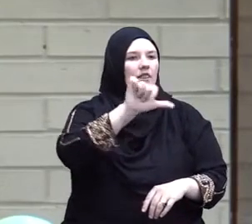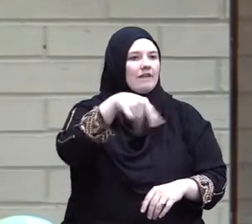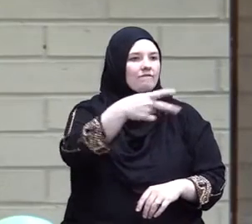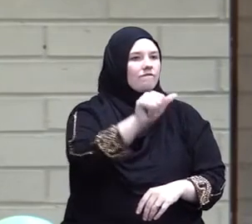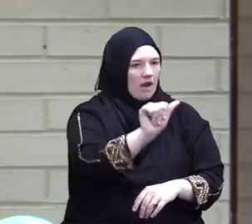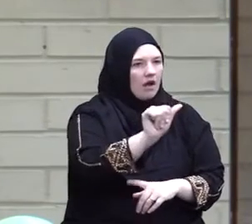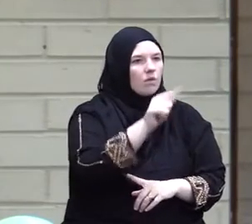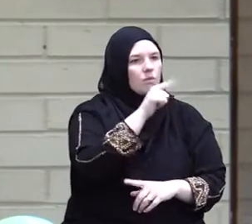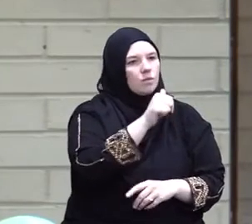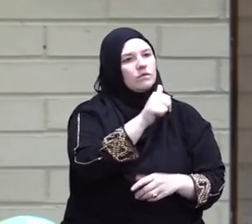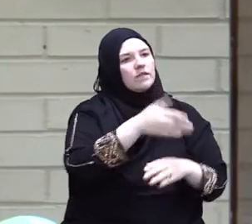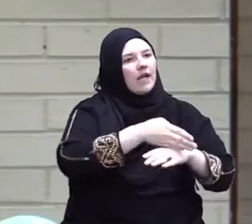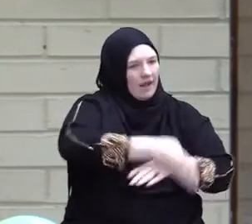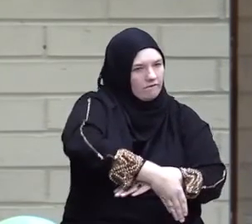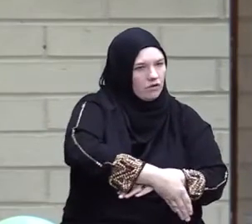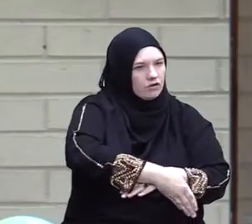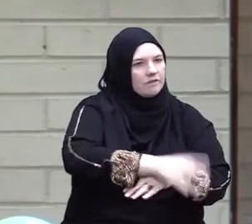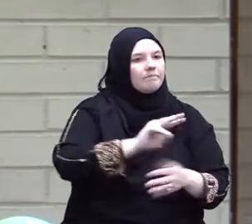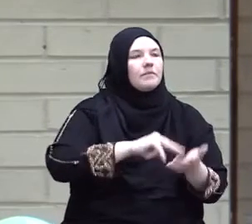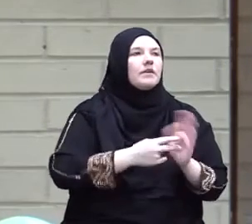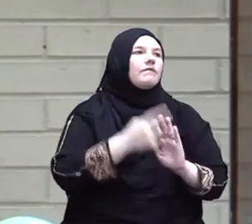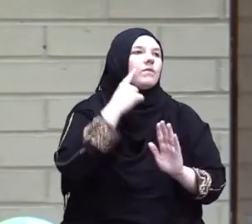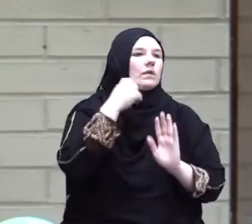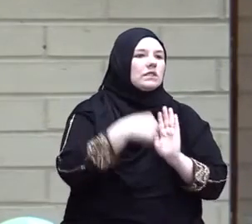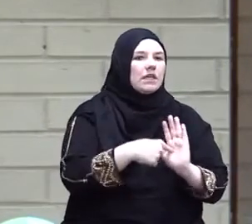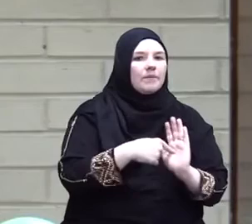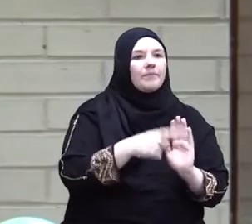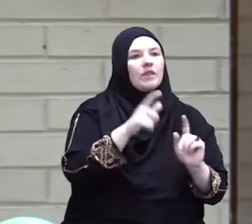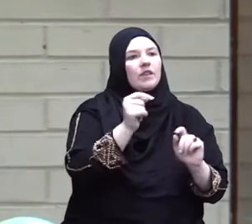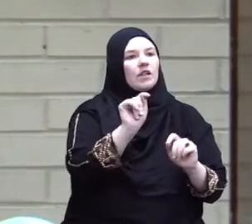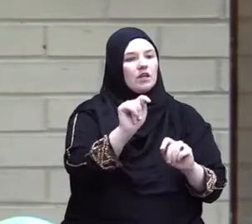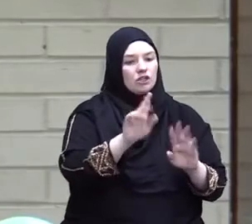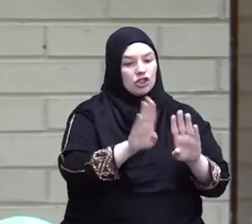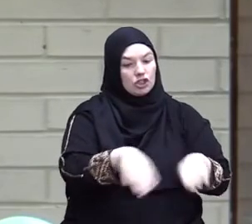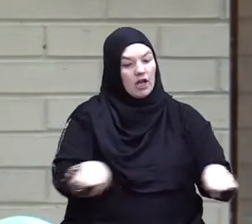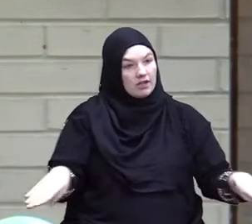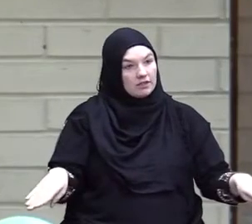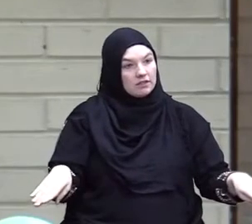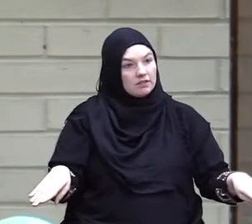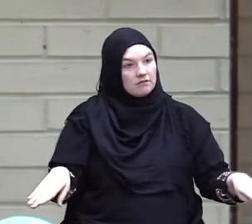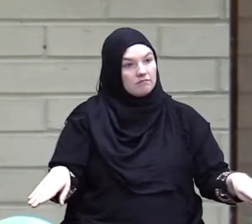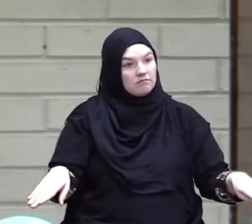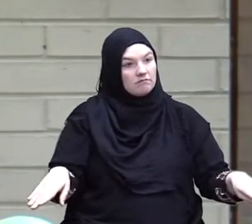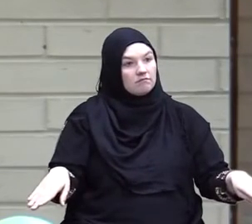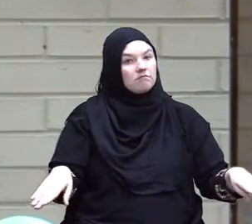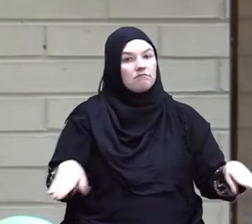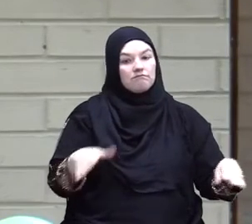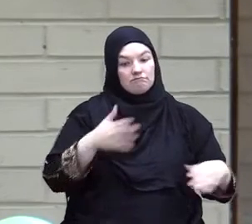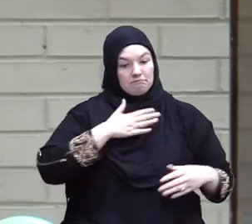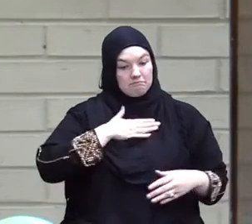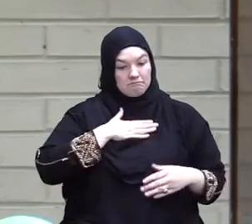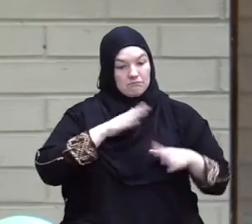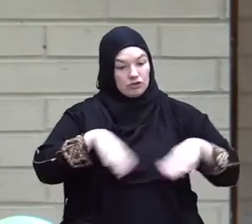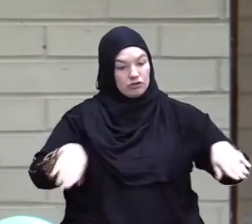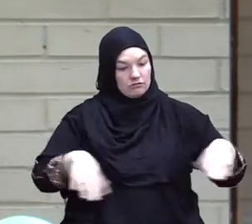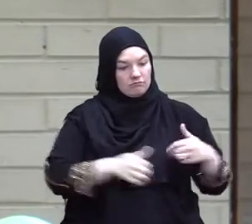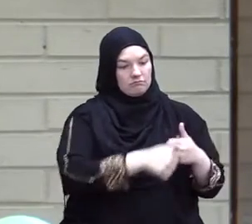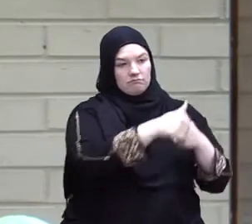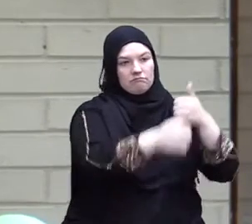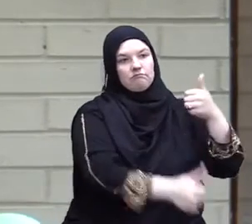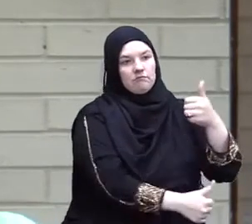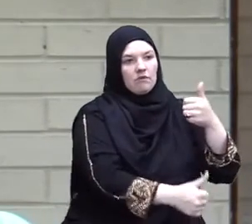follows on the footsteps. Like, for example, they say that the child is a successor, Khalifa, his